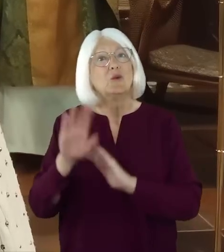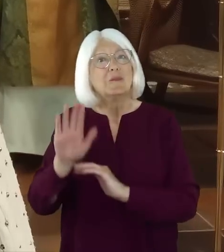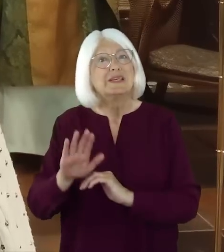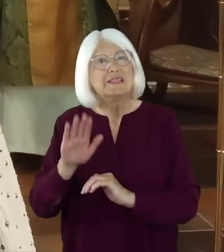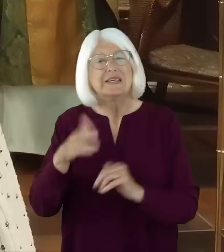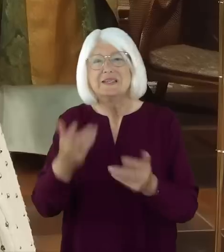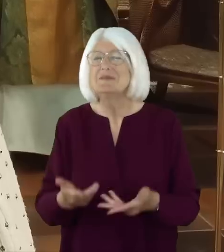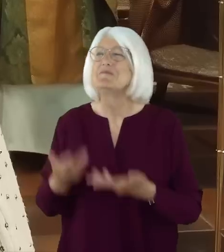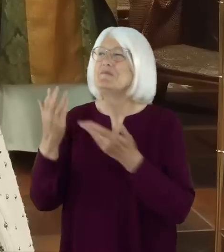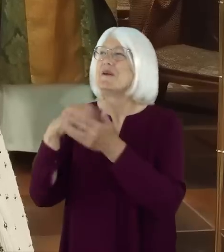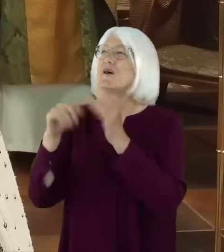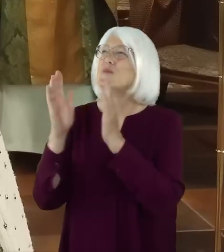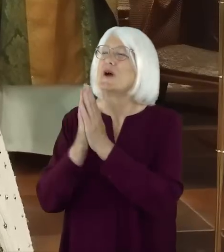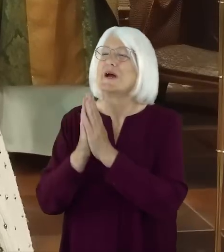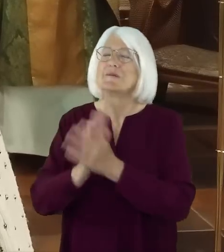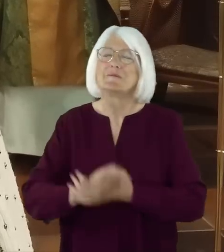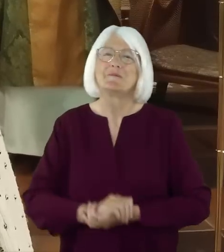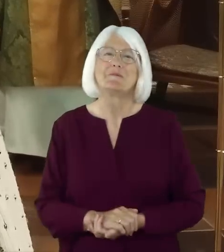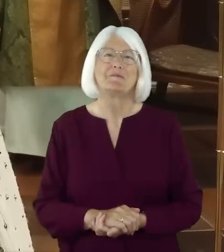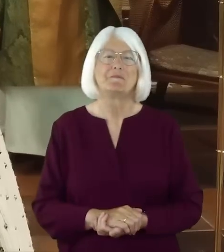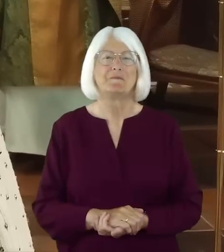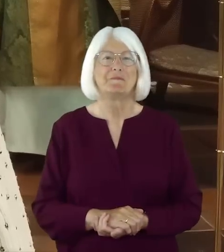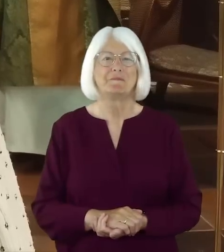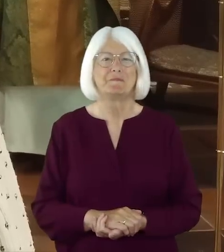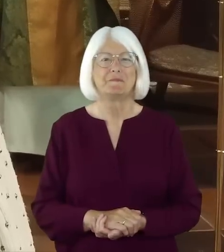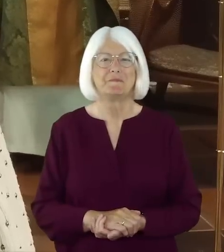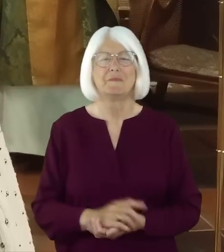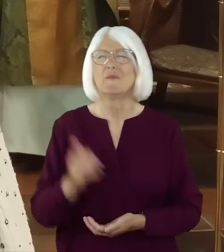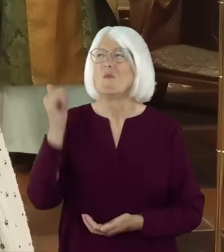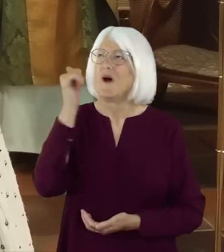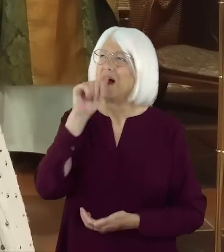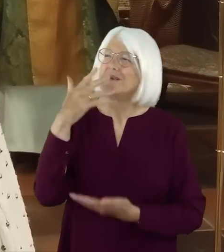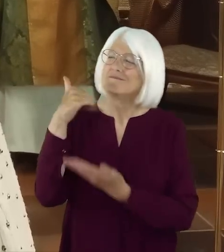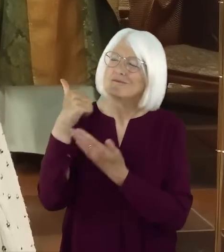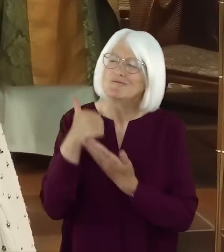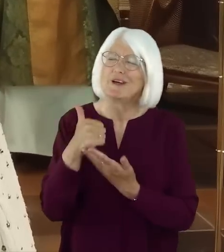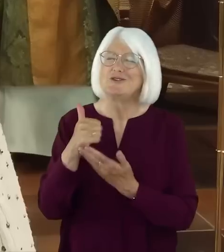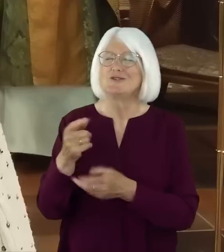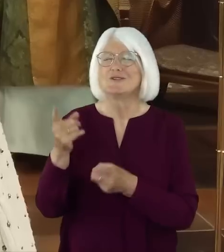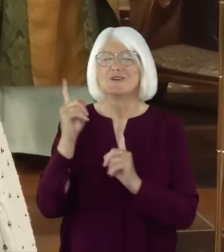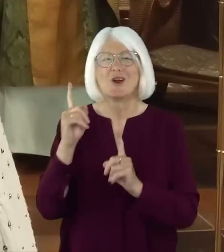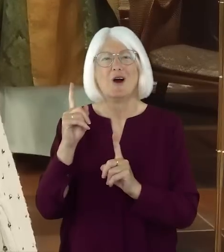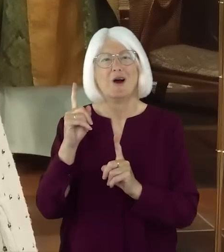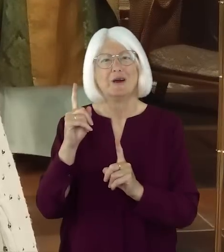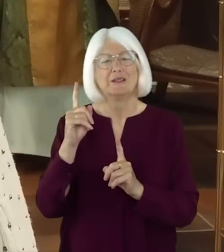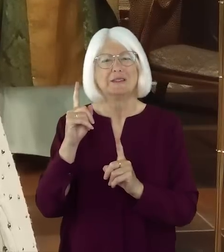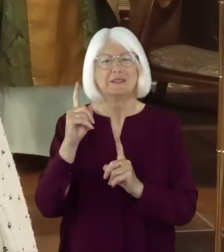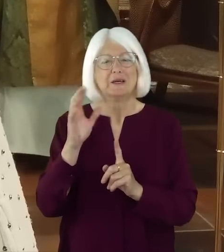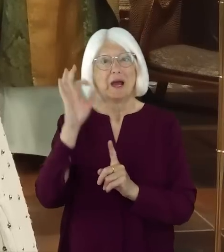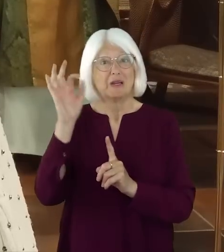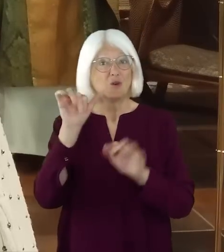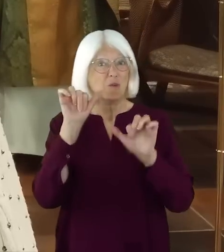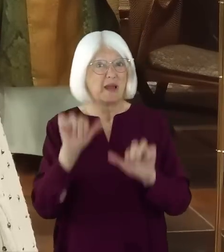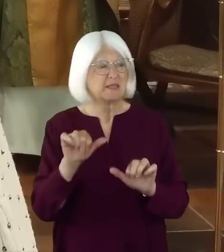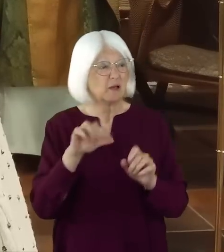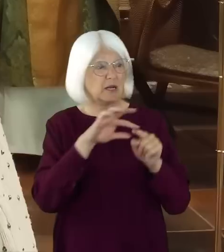Lord, in your mercy, hear our prayer. Wise and gracious God, we ask your blessing on